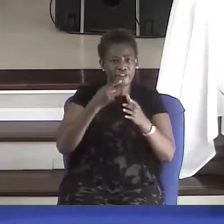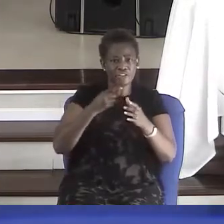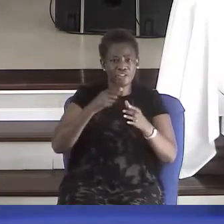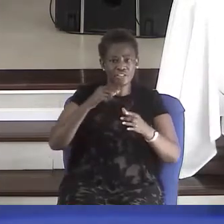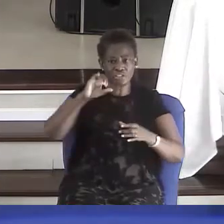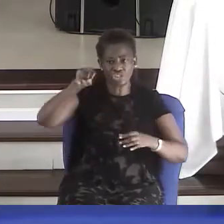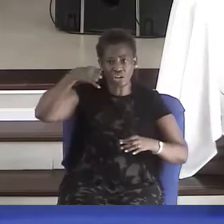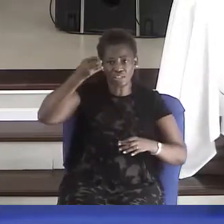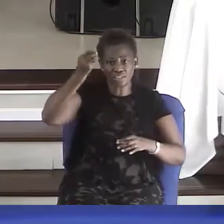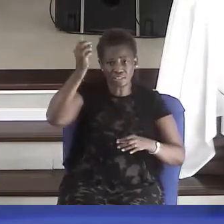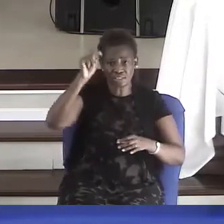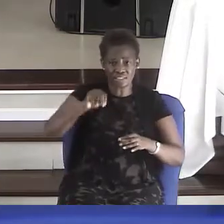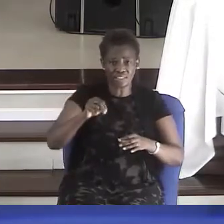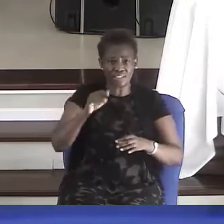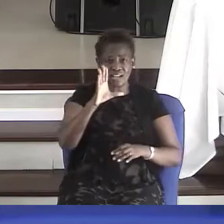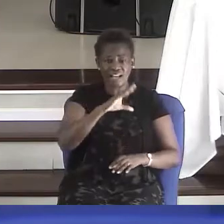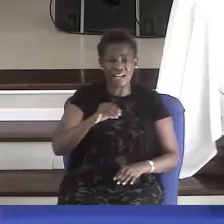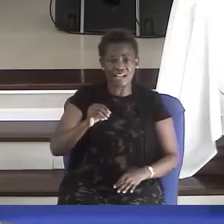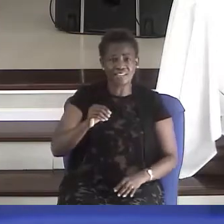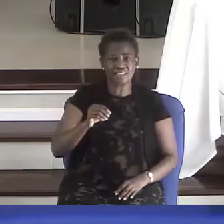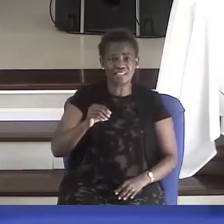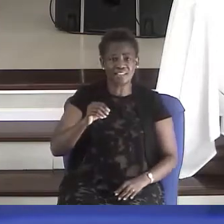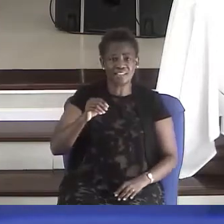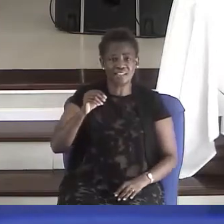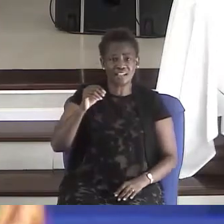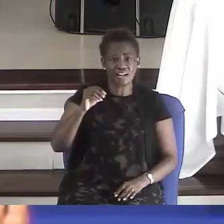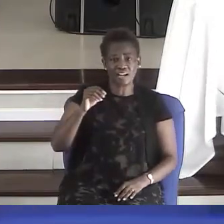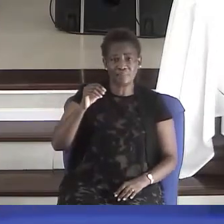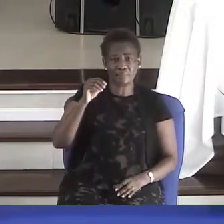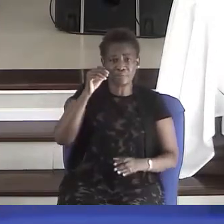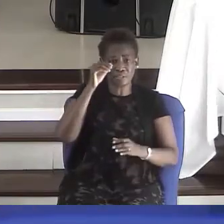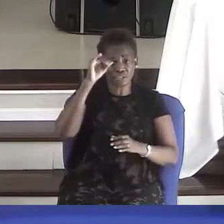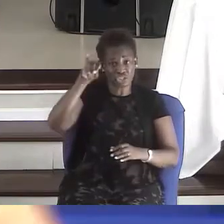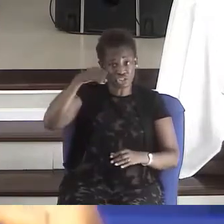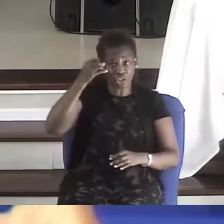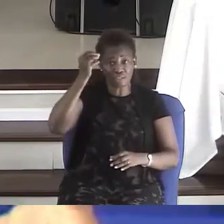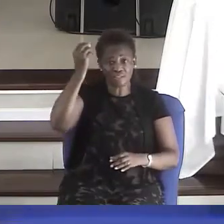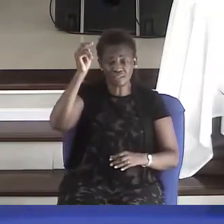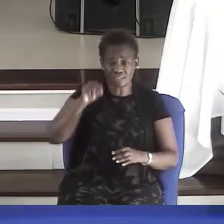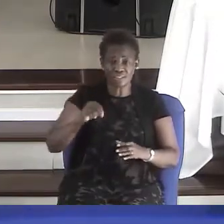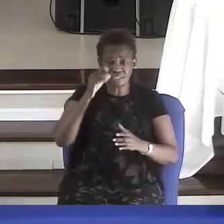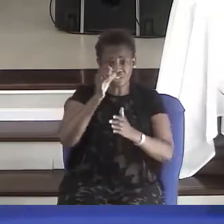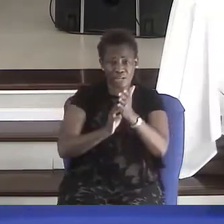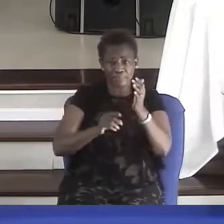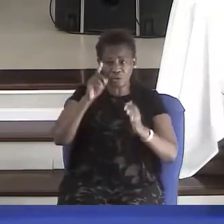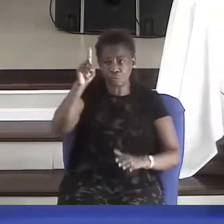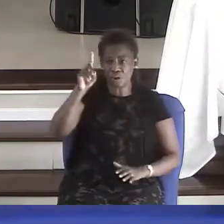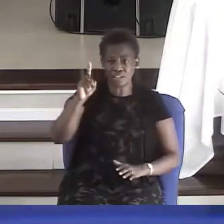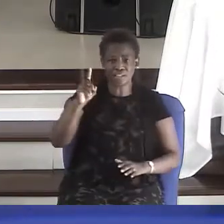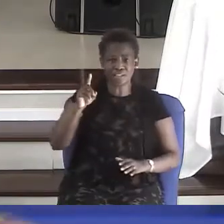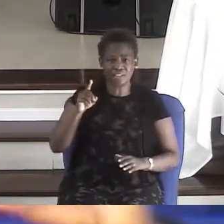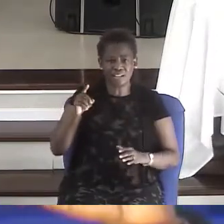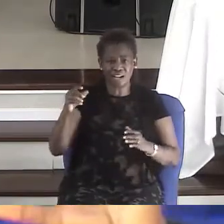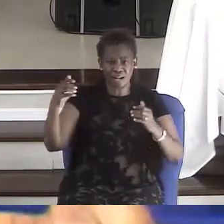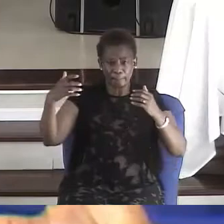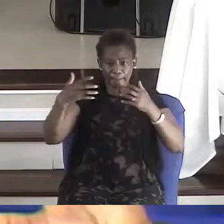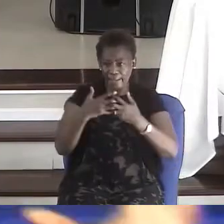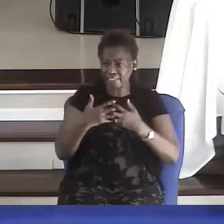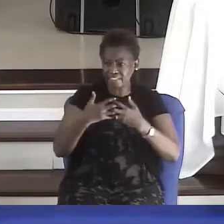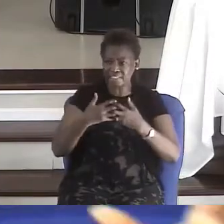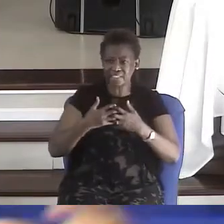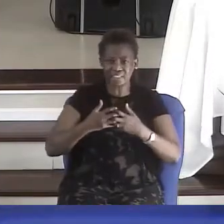coincides beautifully, and it brings light on the truth about the incarnate Christ or